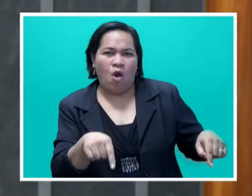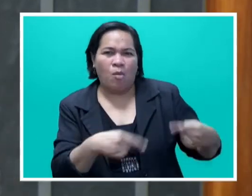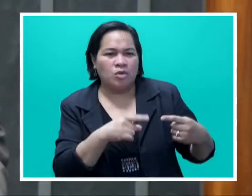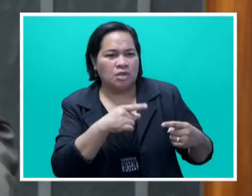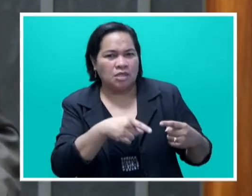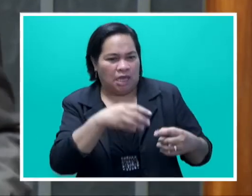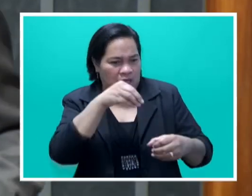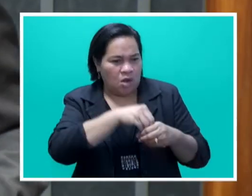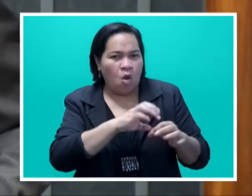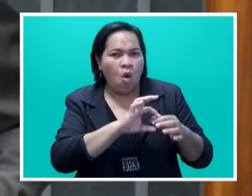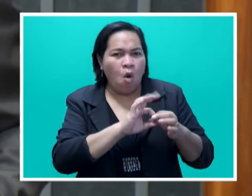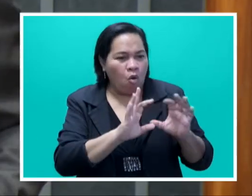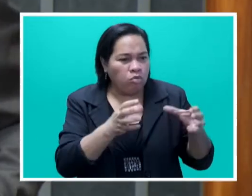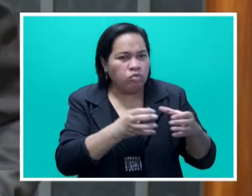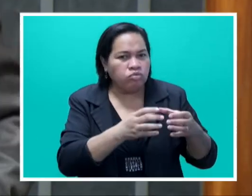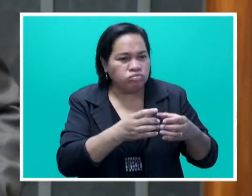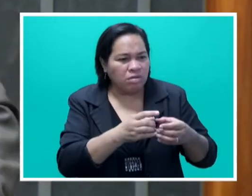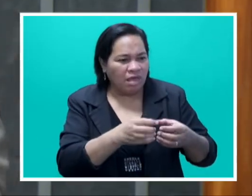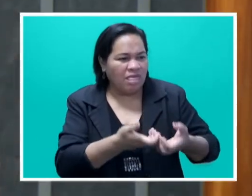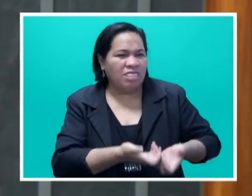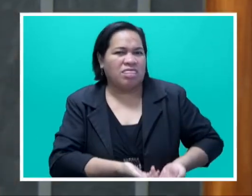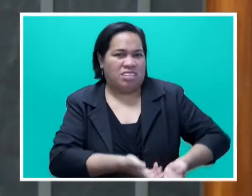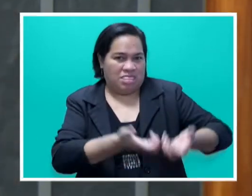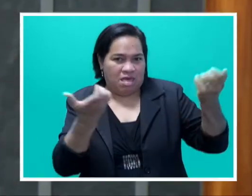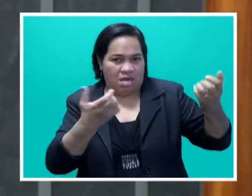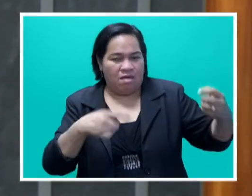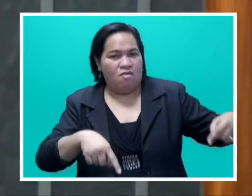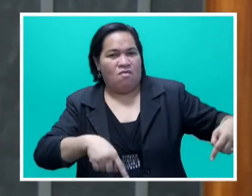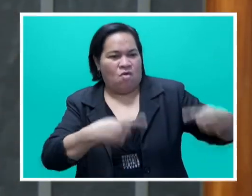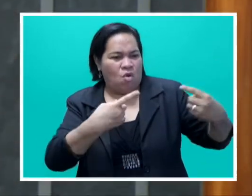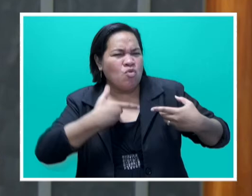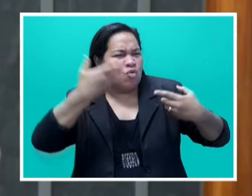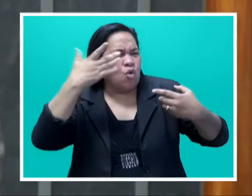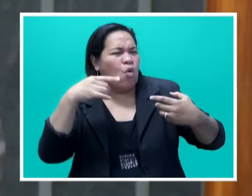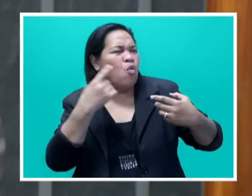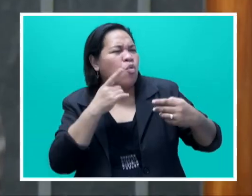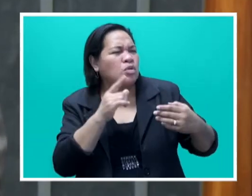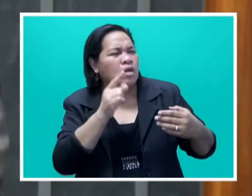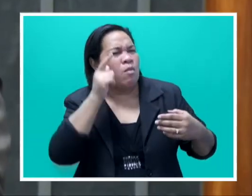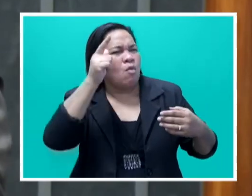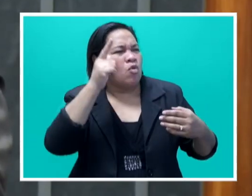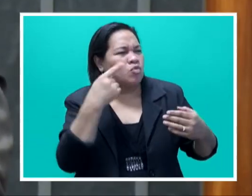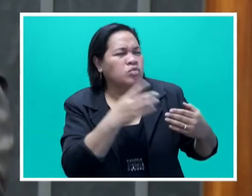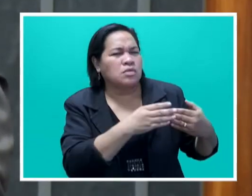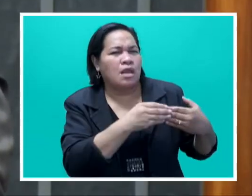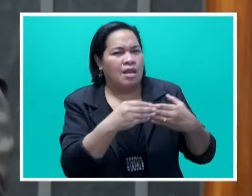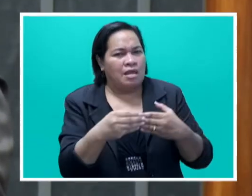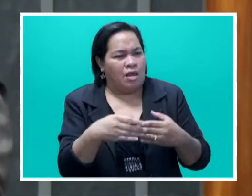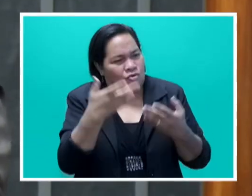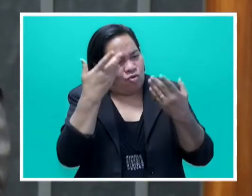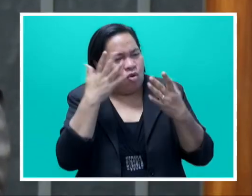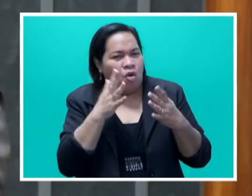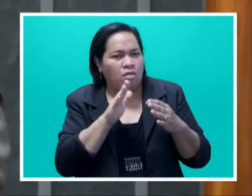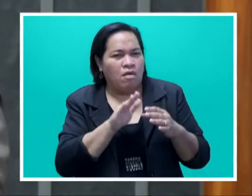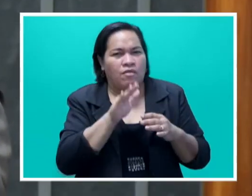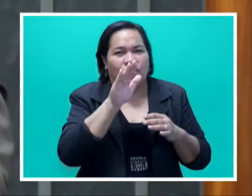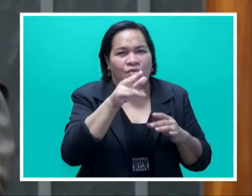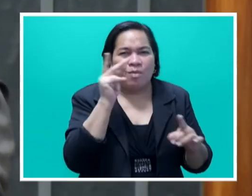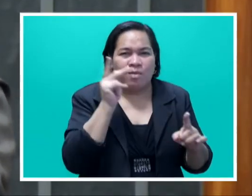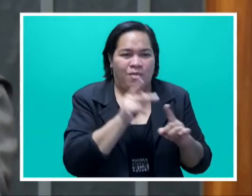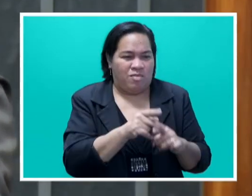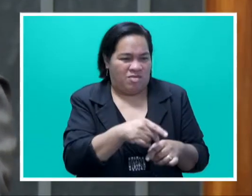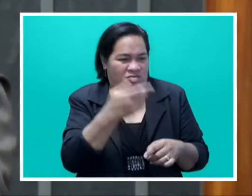Speaker, where they don't know who holds the ace, or who is the next backstabber. Oh, may I